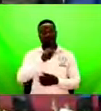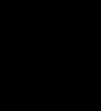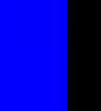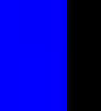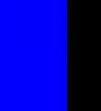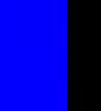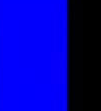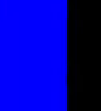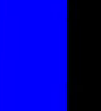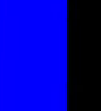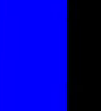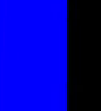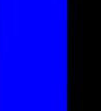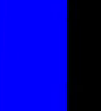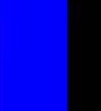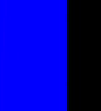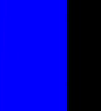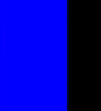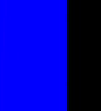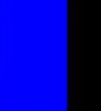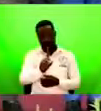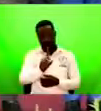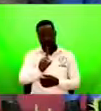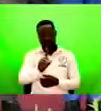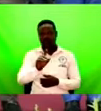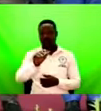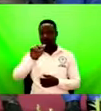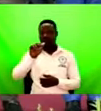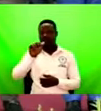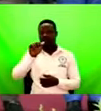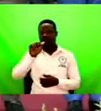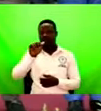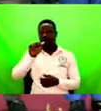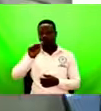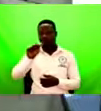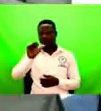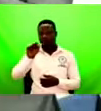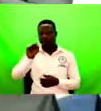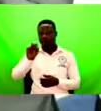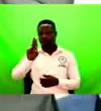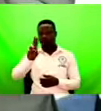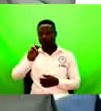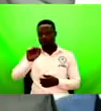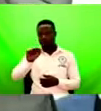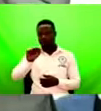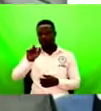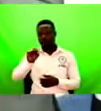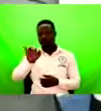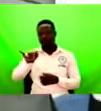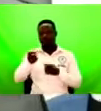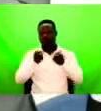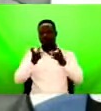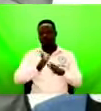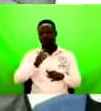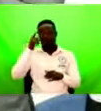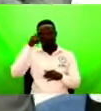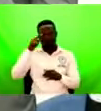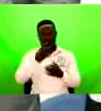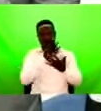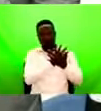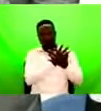Pastor Kingsford Asuma He is the coordinator for